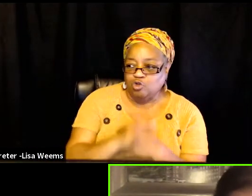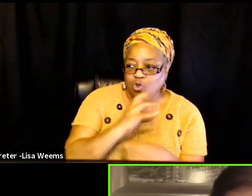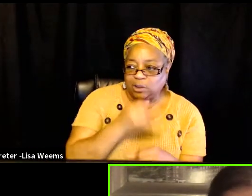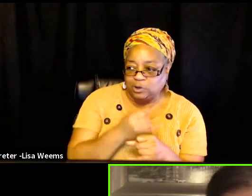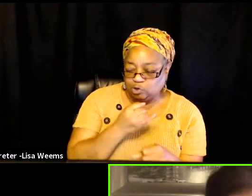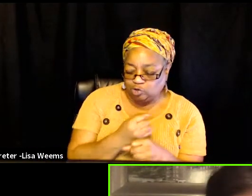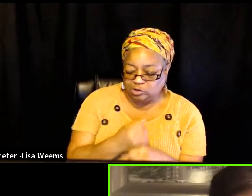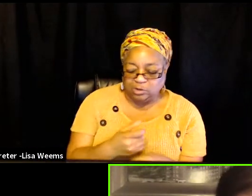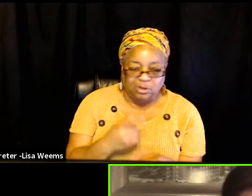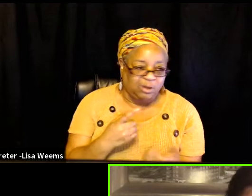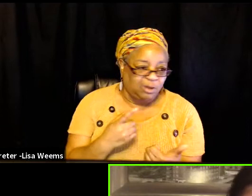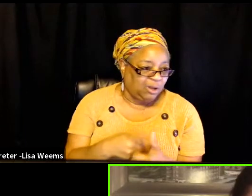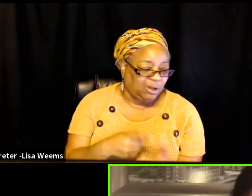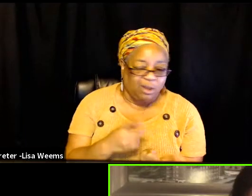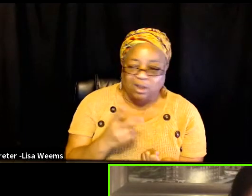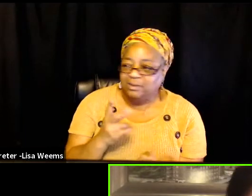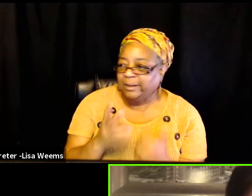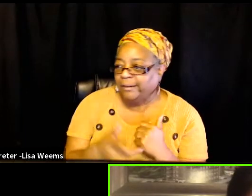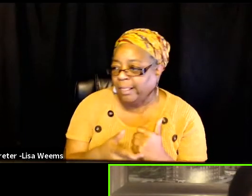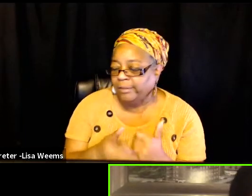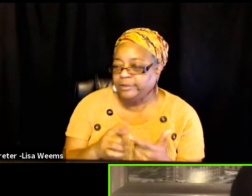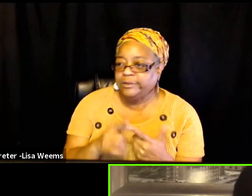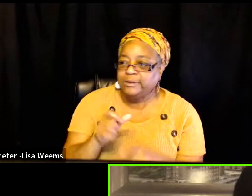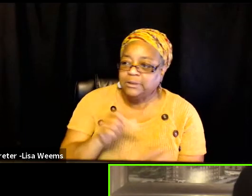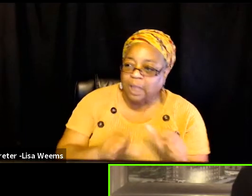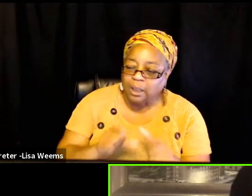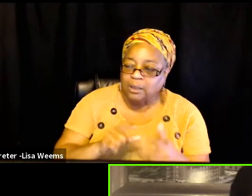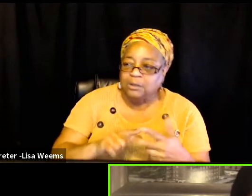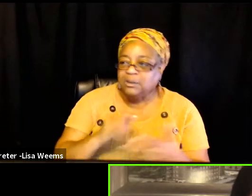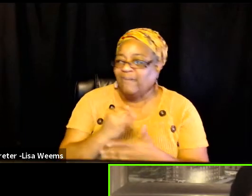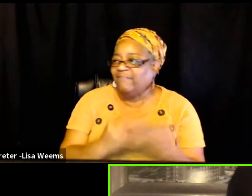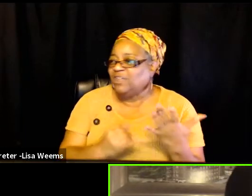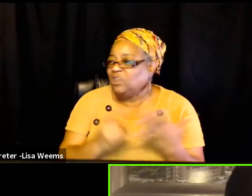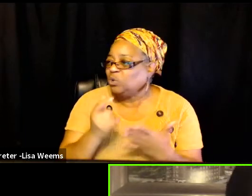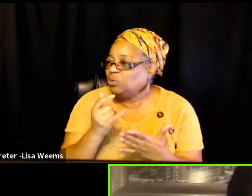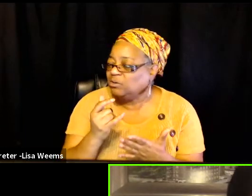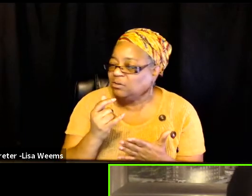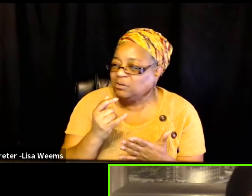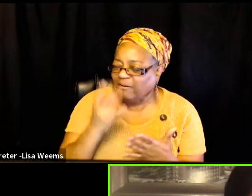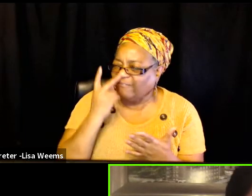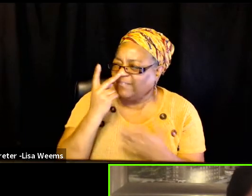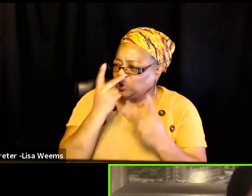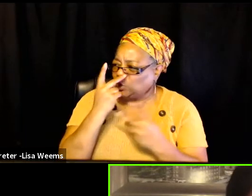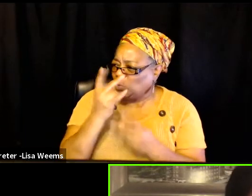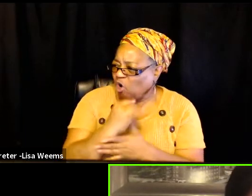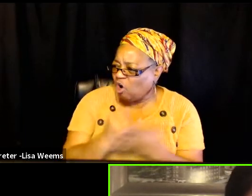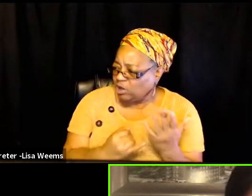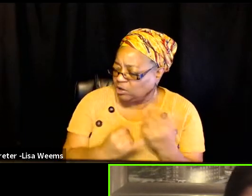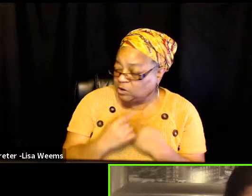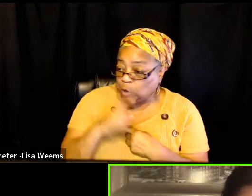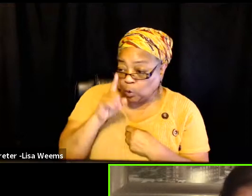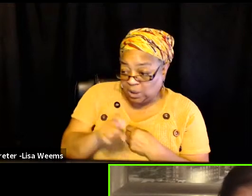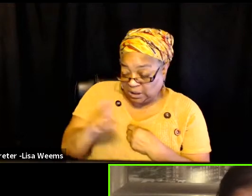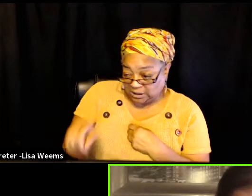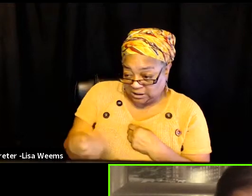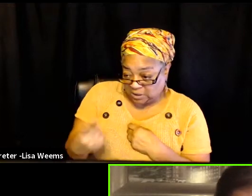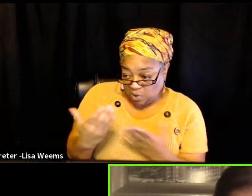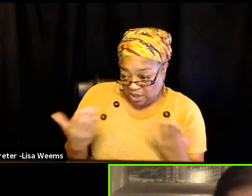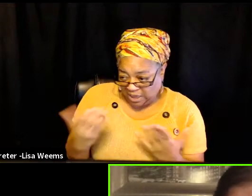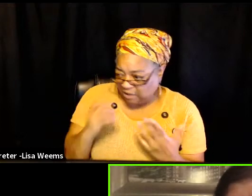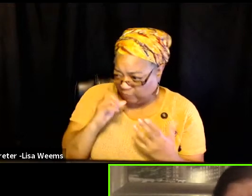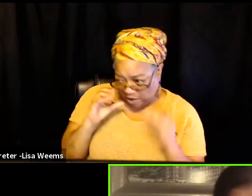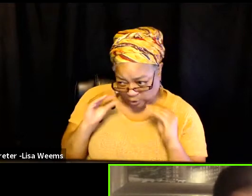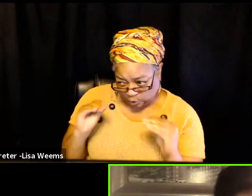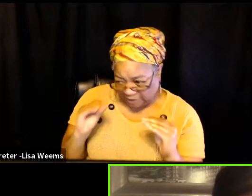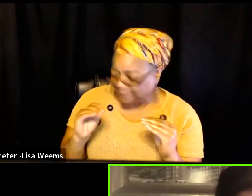arts, technology, science, and so forth. You need someone here not to do education, but